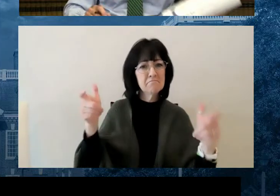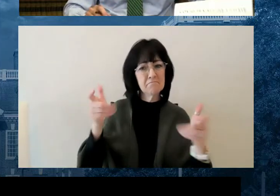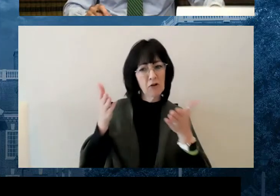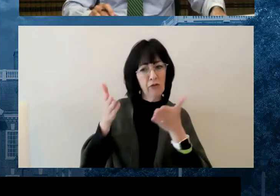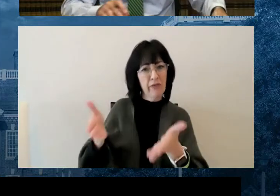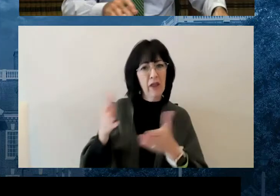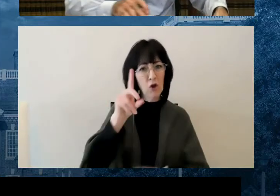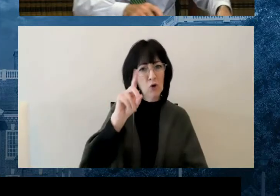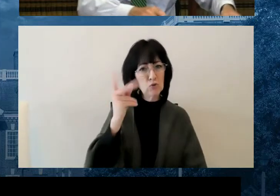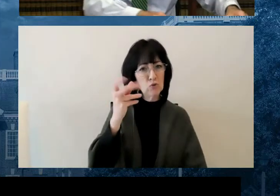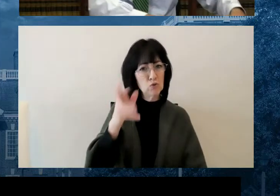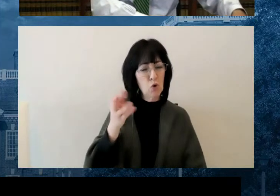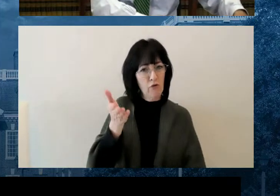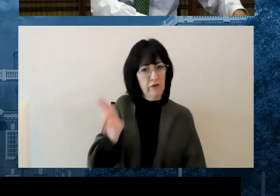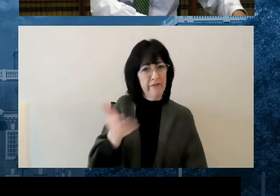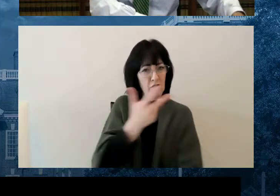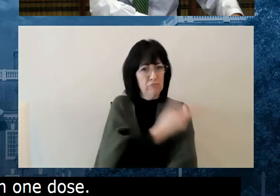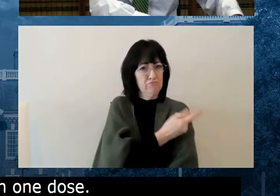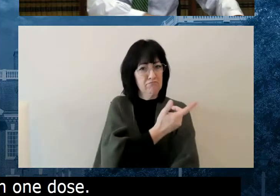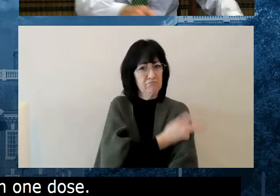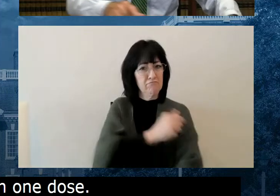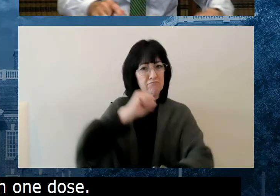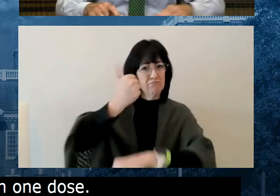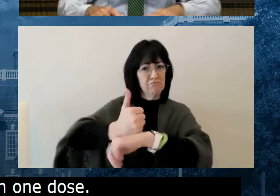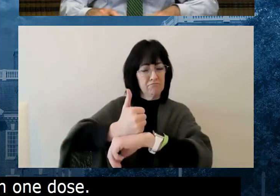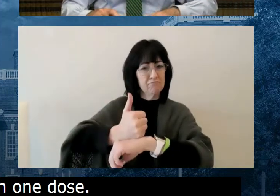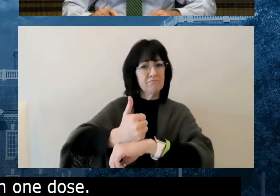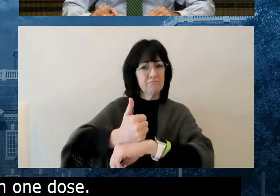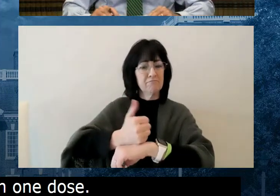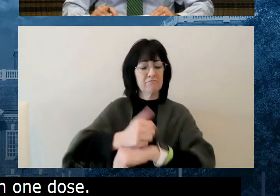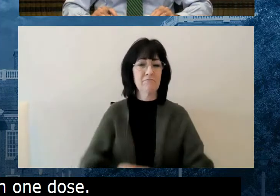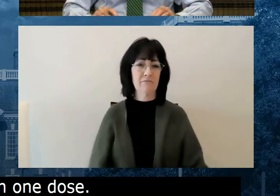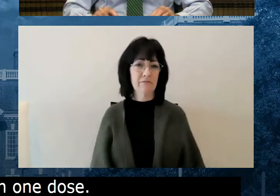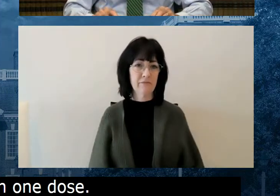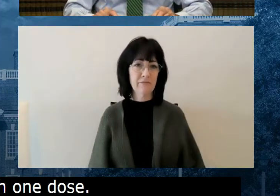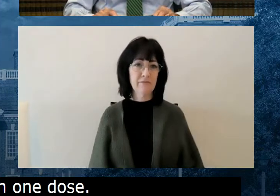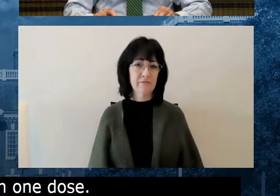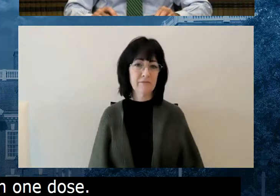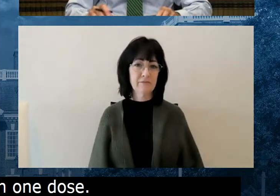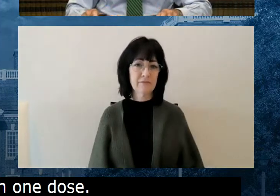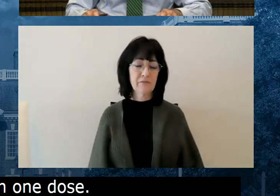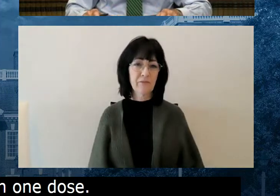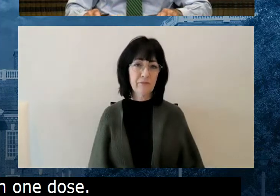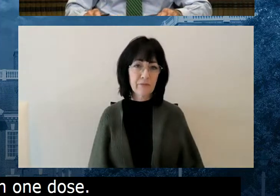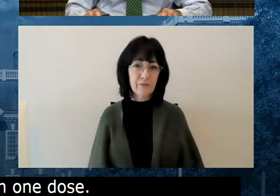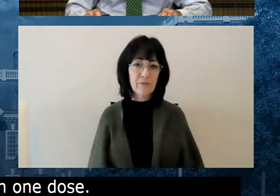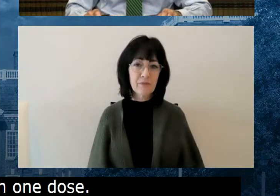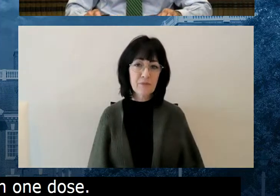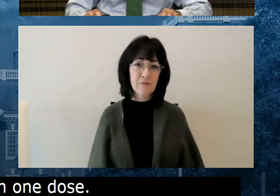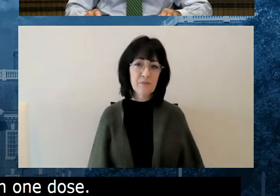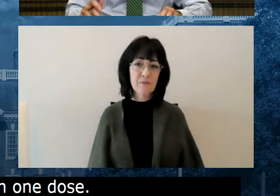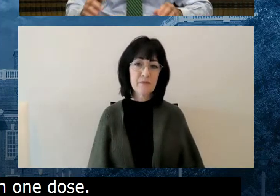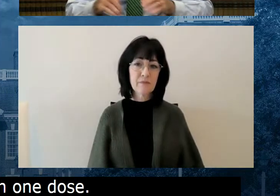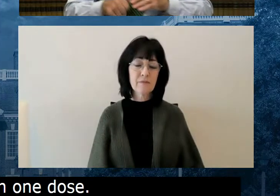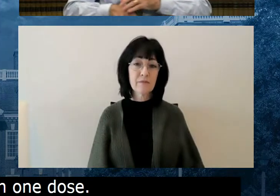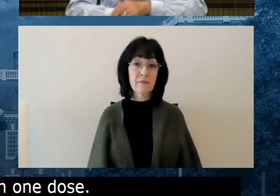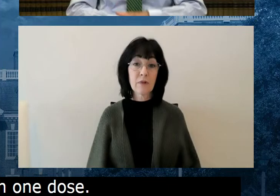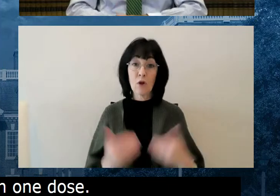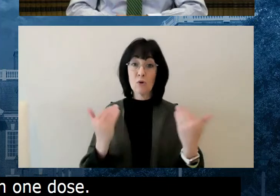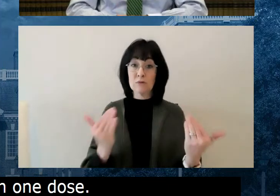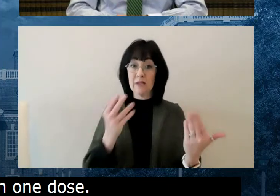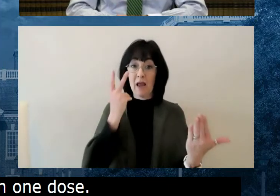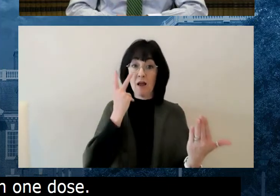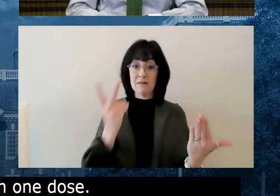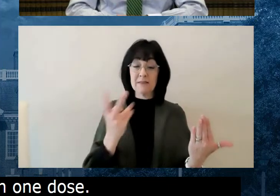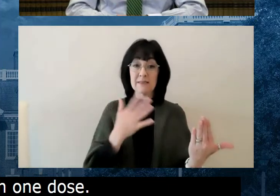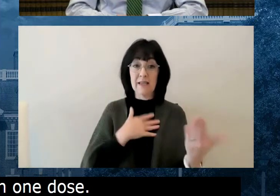Speedway. So here are the data that allow us to make the changes to our restrictions, significant changes